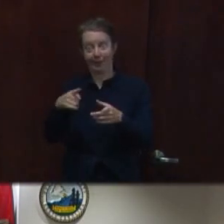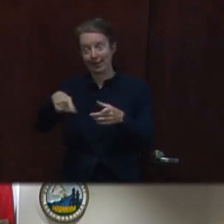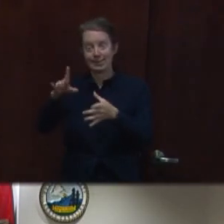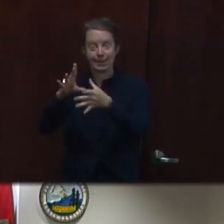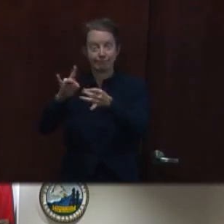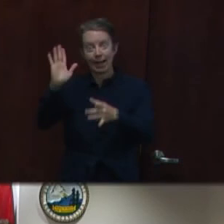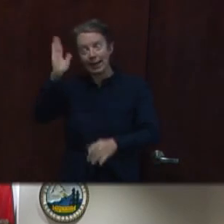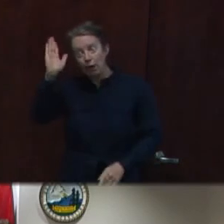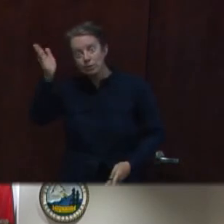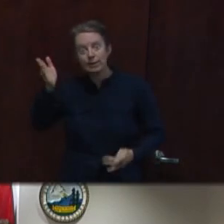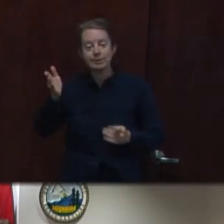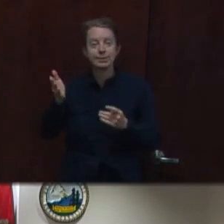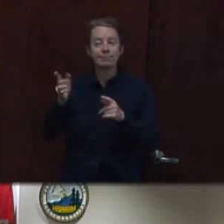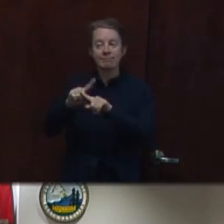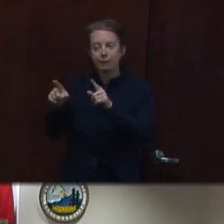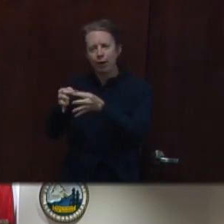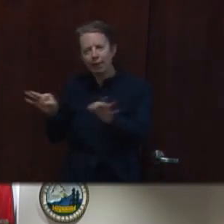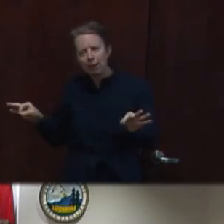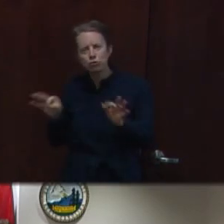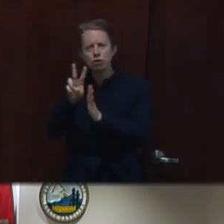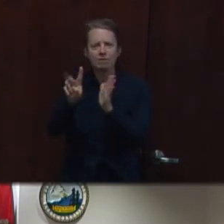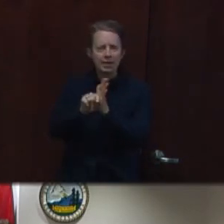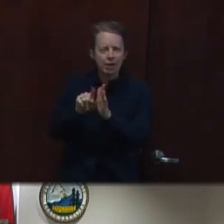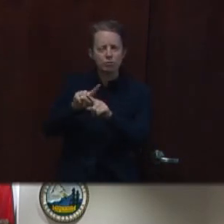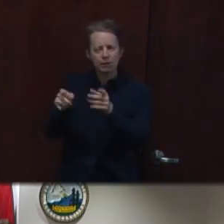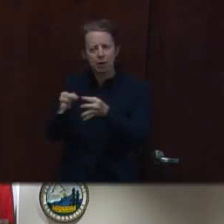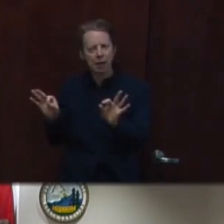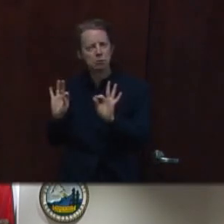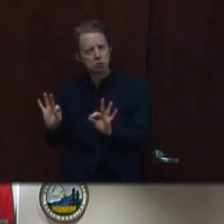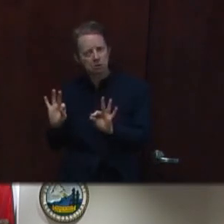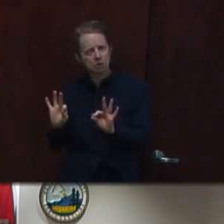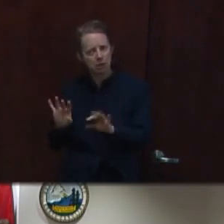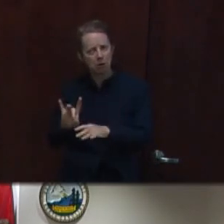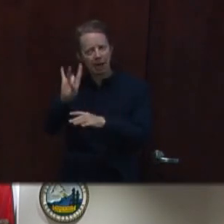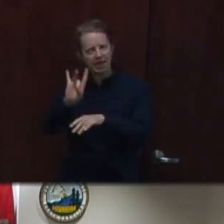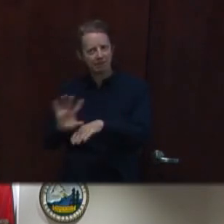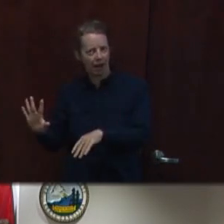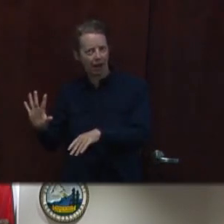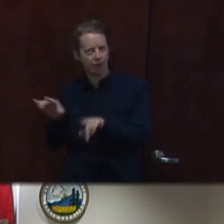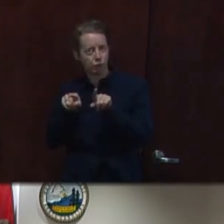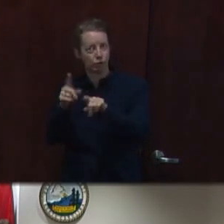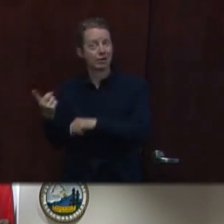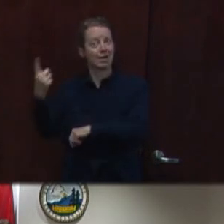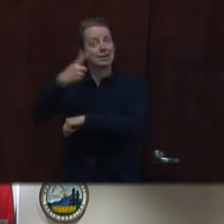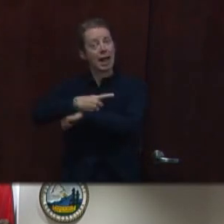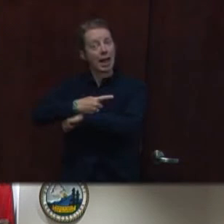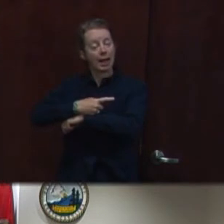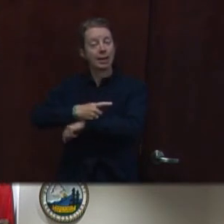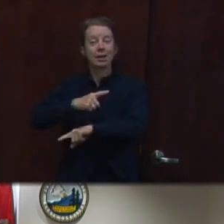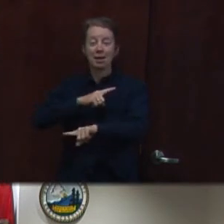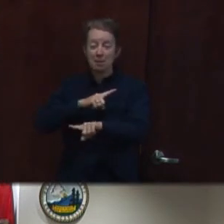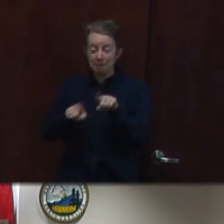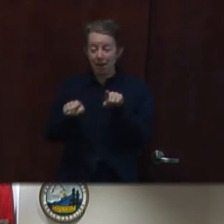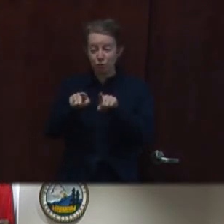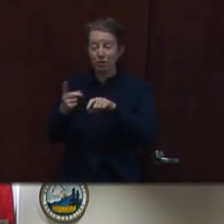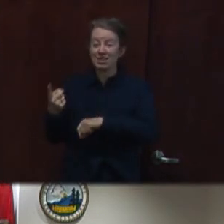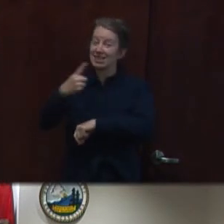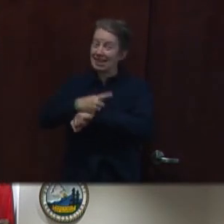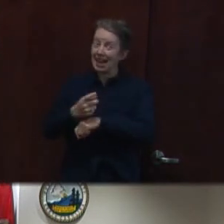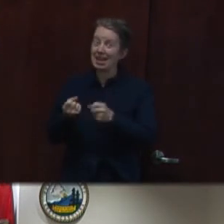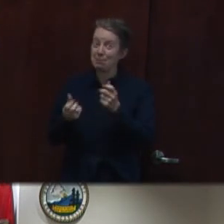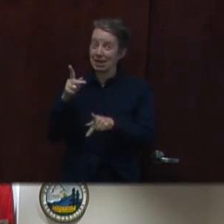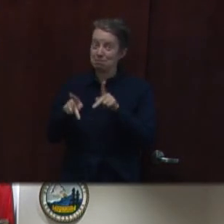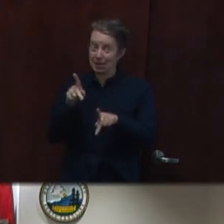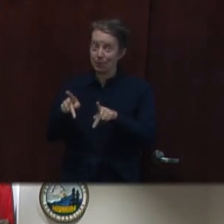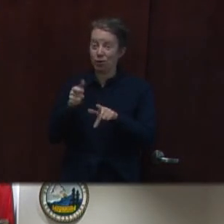languages. 8 to 5, however, is a prime time for that particular population of our community to be working, and they